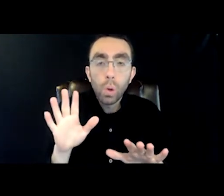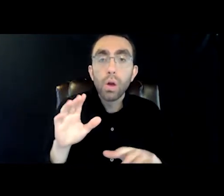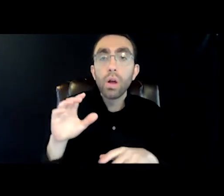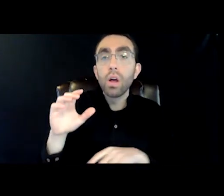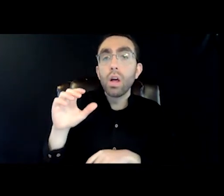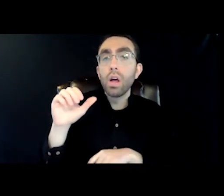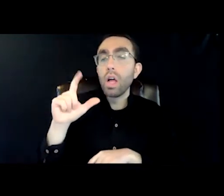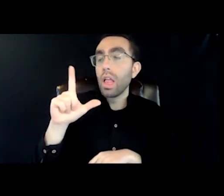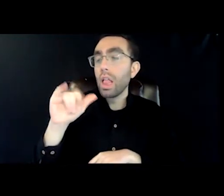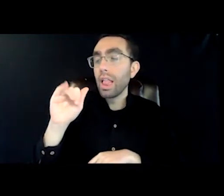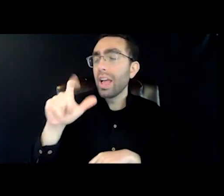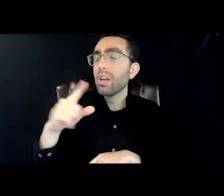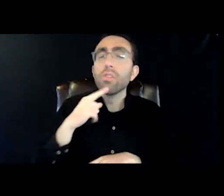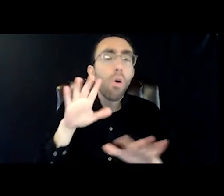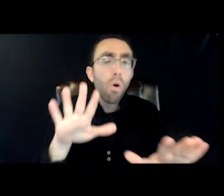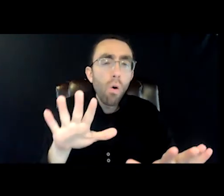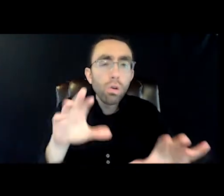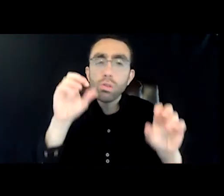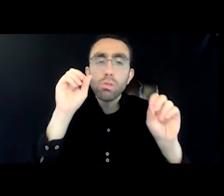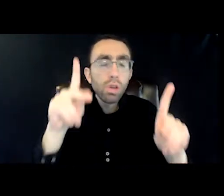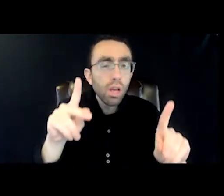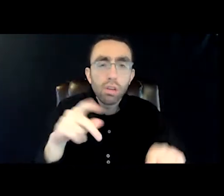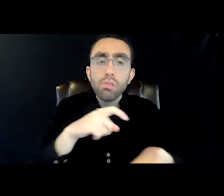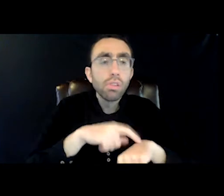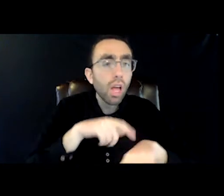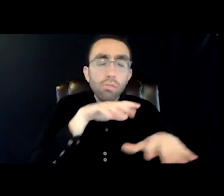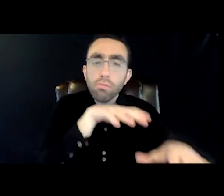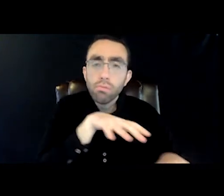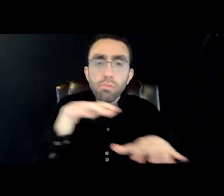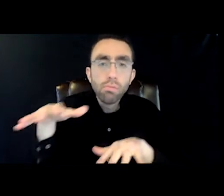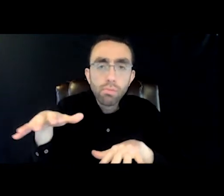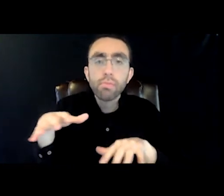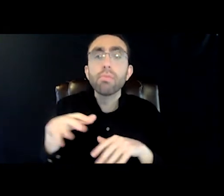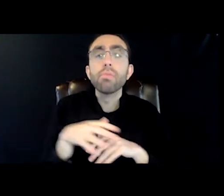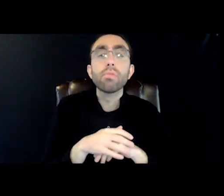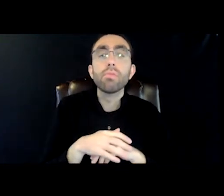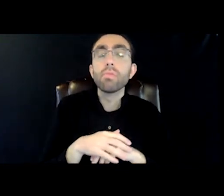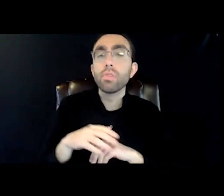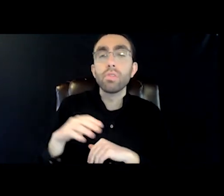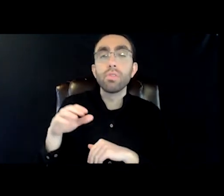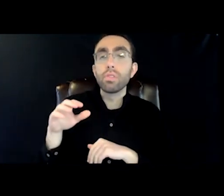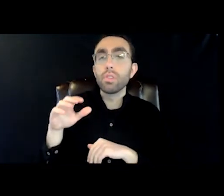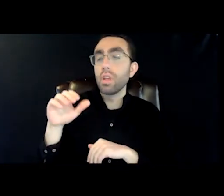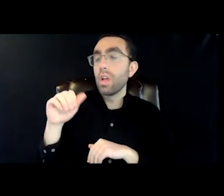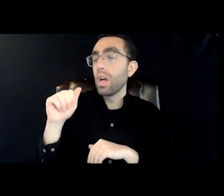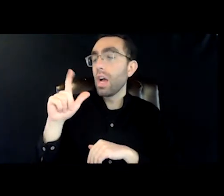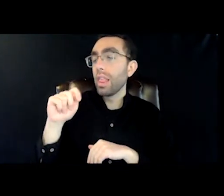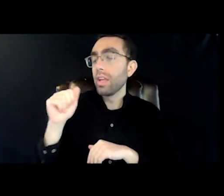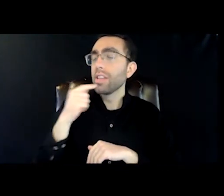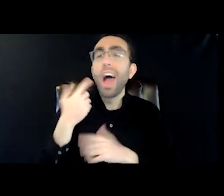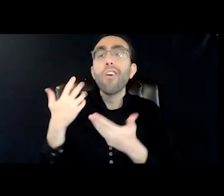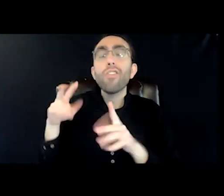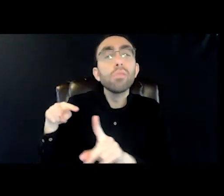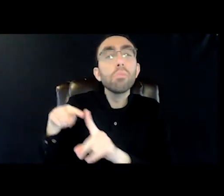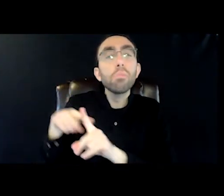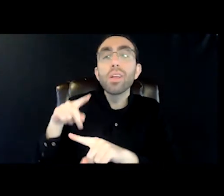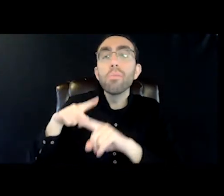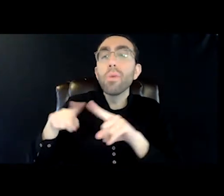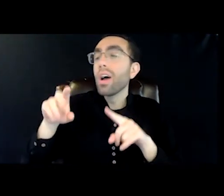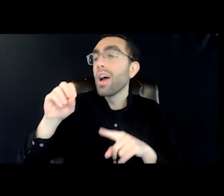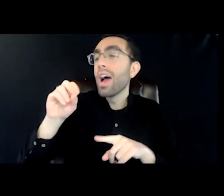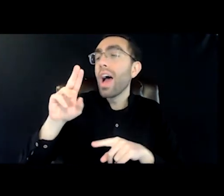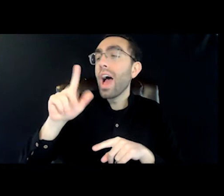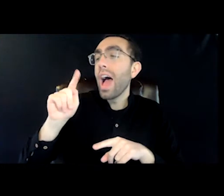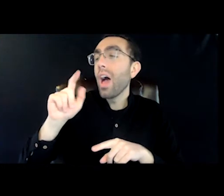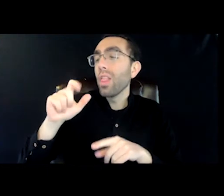No worries, Aletta, take your time to plug that in. I got it. I just had to flip the switch on the, I had it plugged in. I didn't have